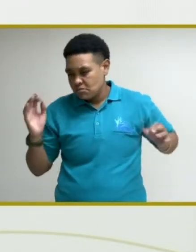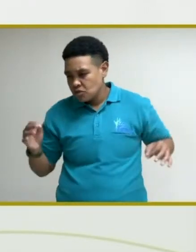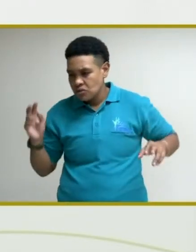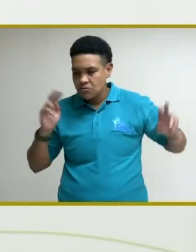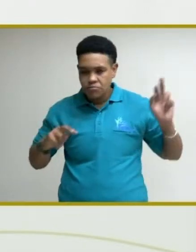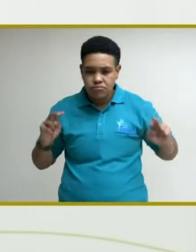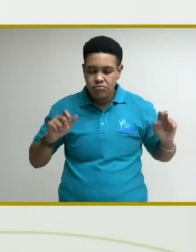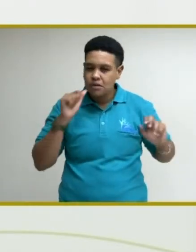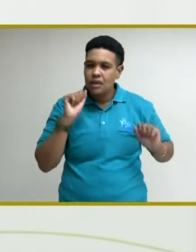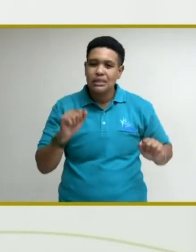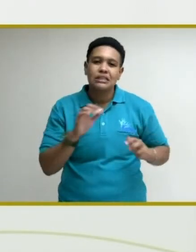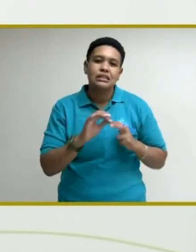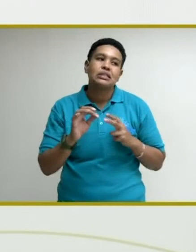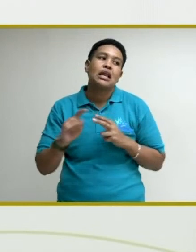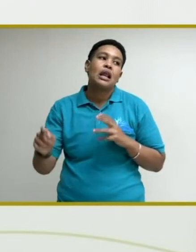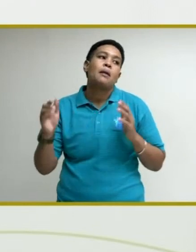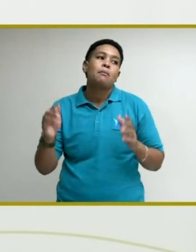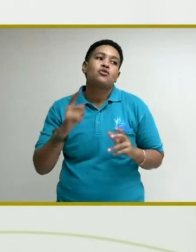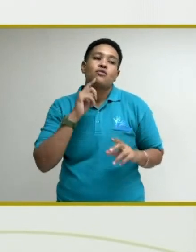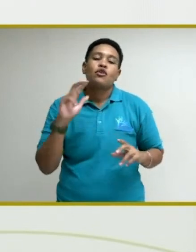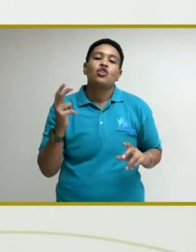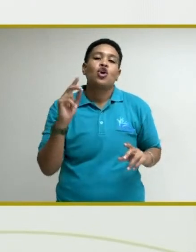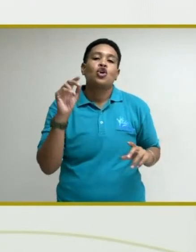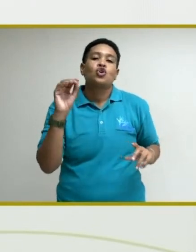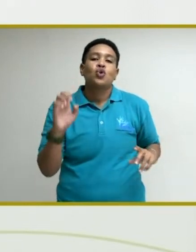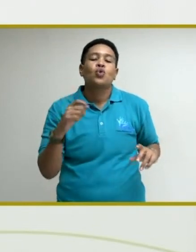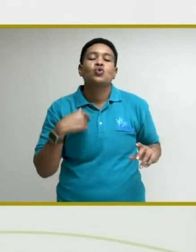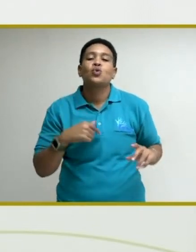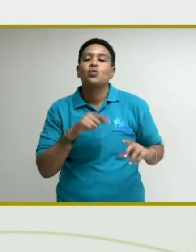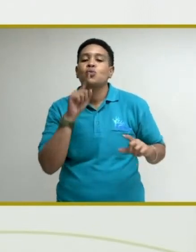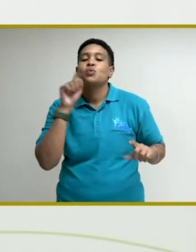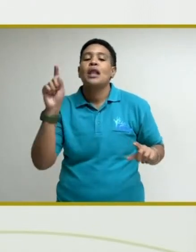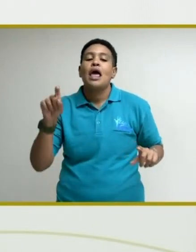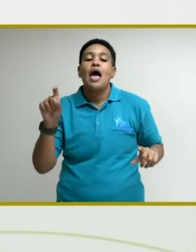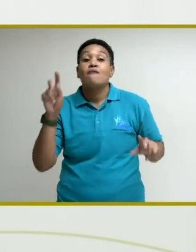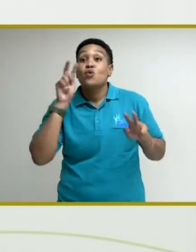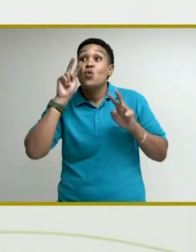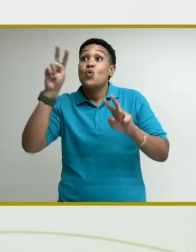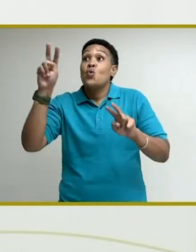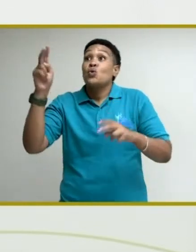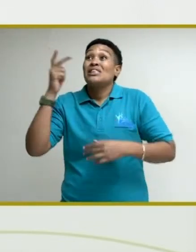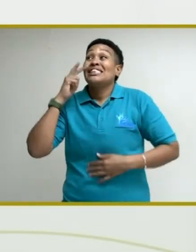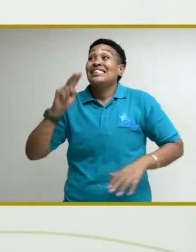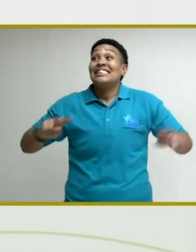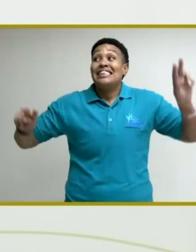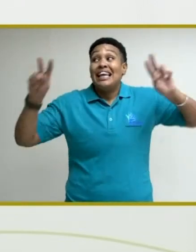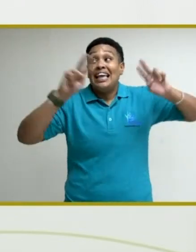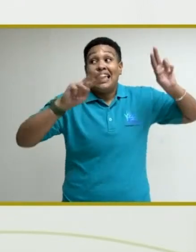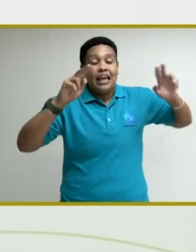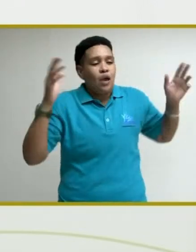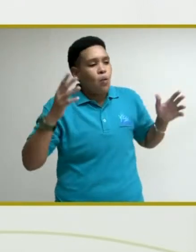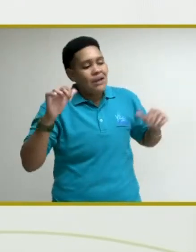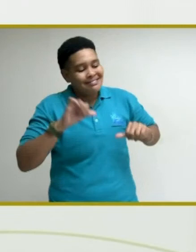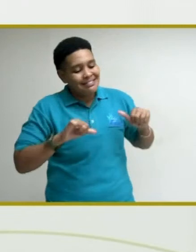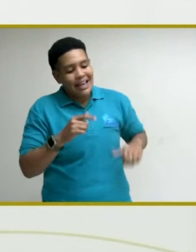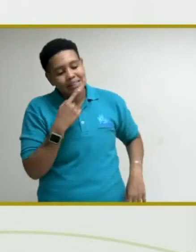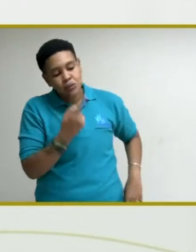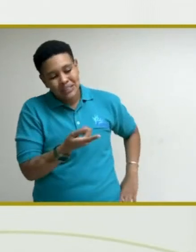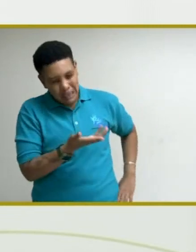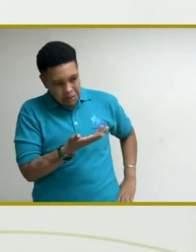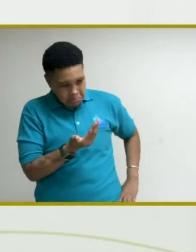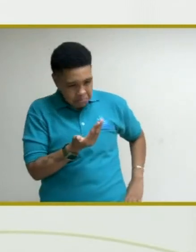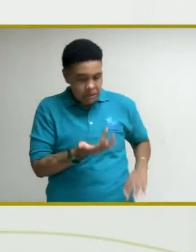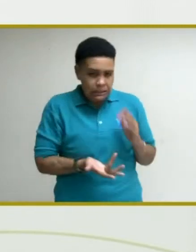that person for the 3rd dose. And so we really would have to look to see what the scientific and